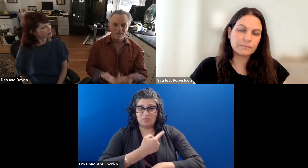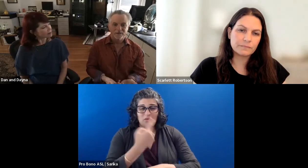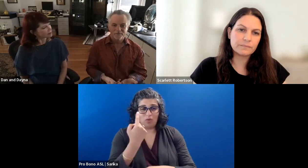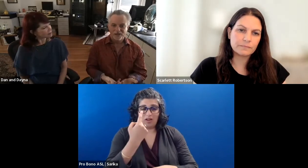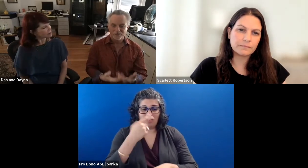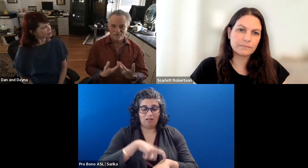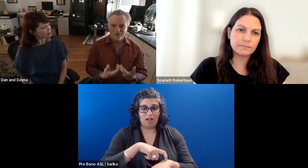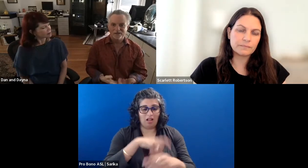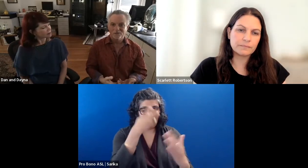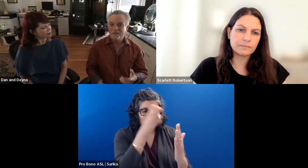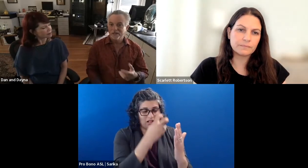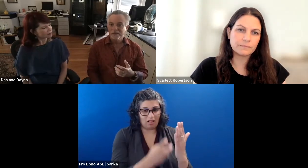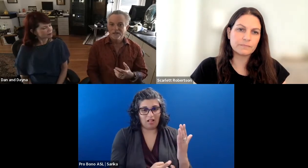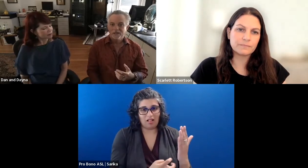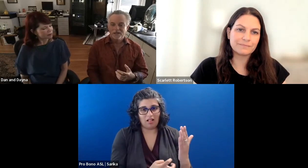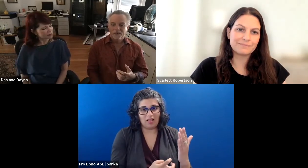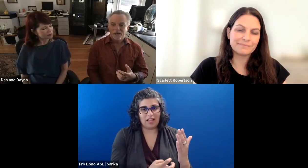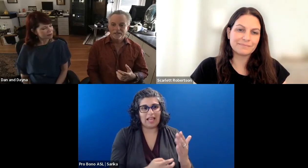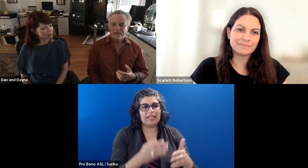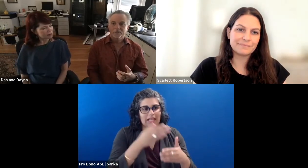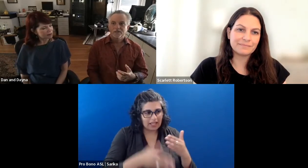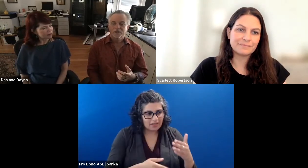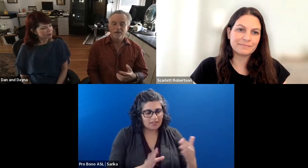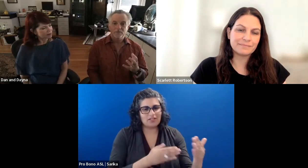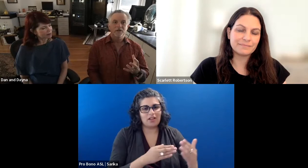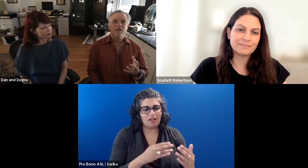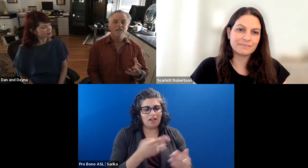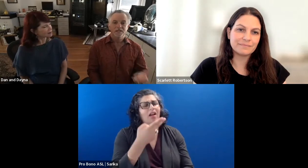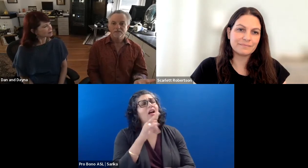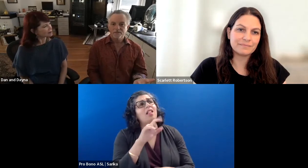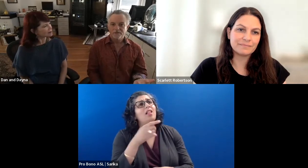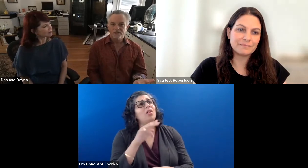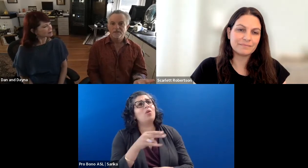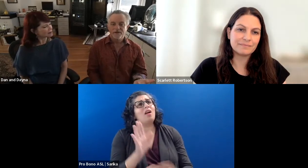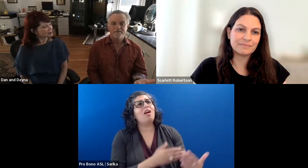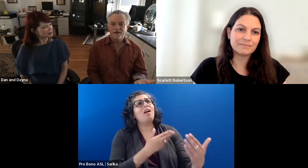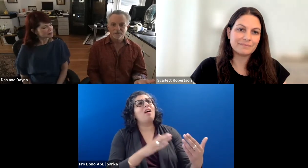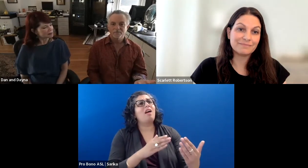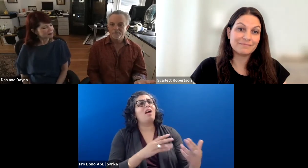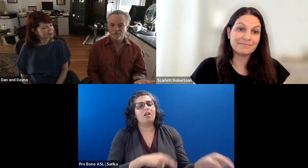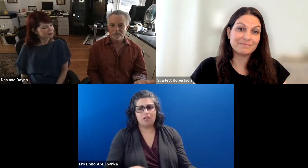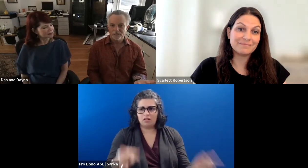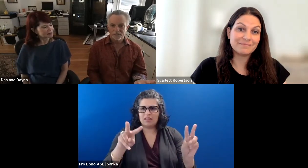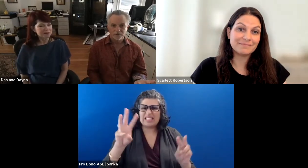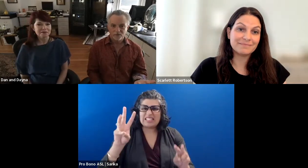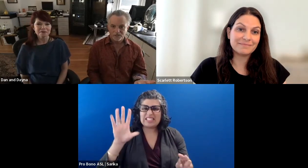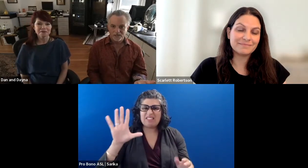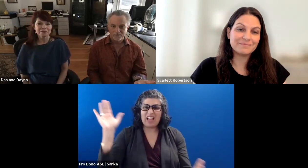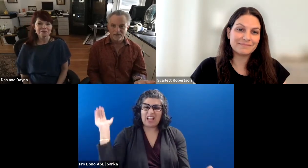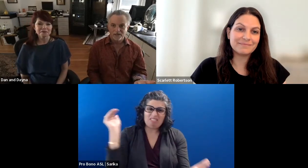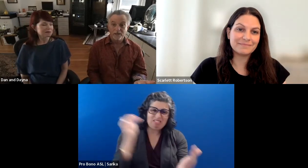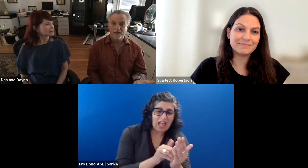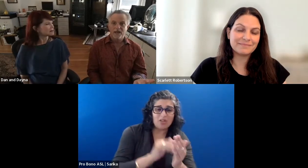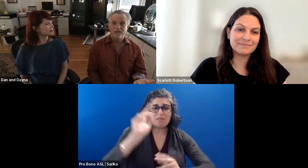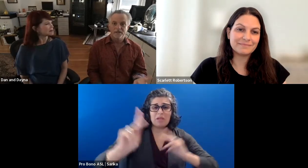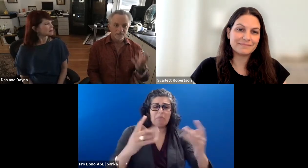last evocation of the word hallelujah. And then he looks up and realizes he's in front of 65,000 people in this outdoor stadium